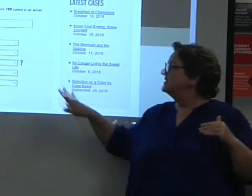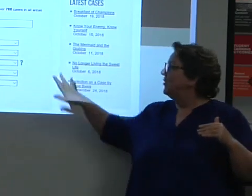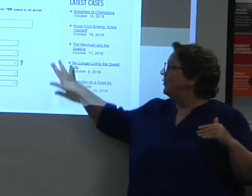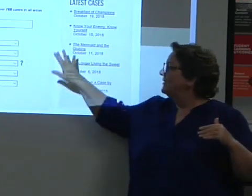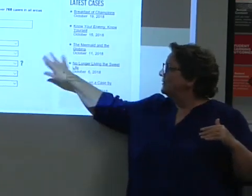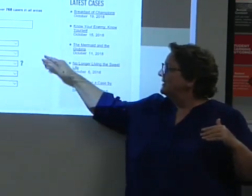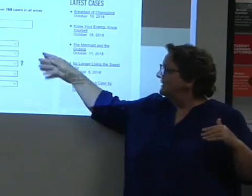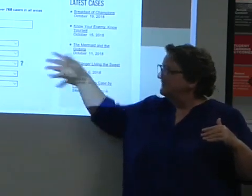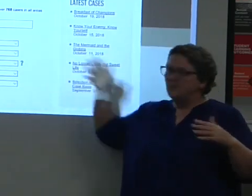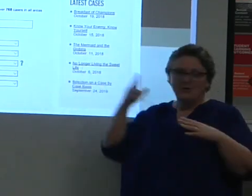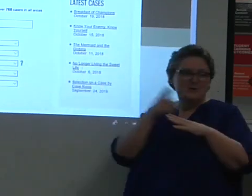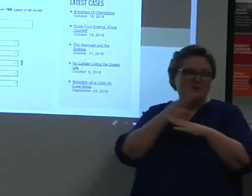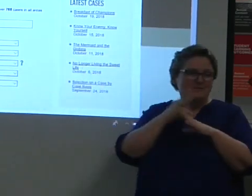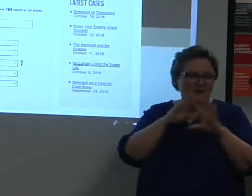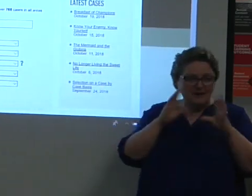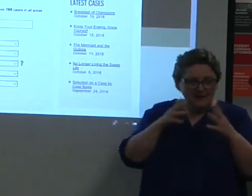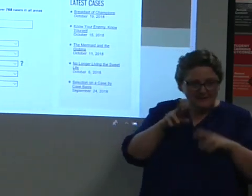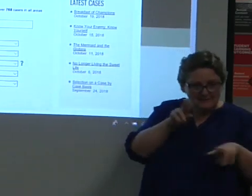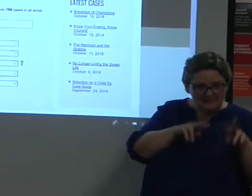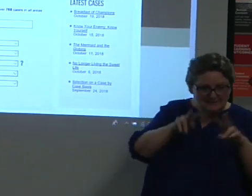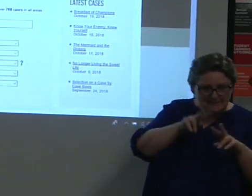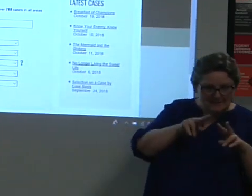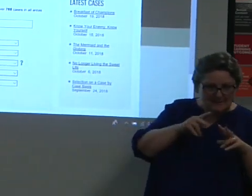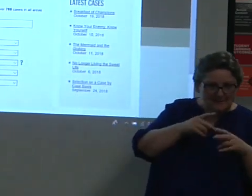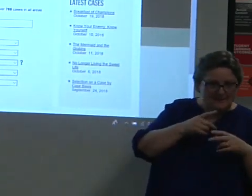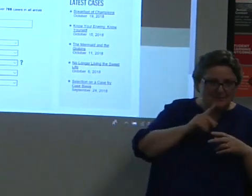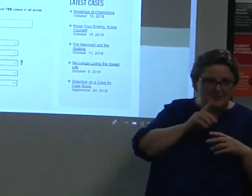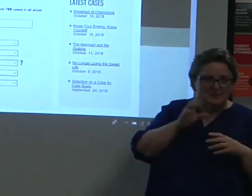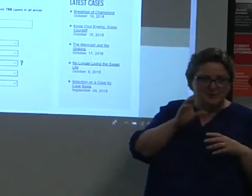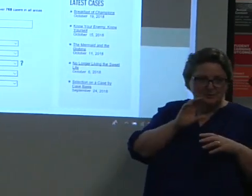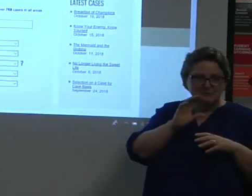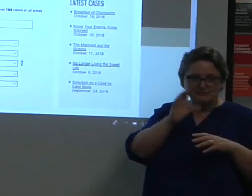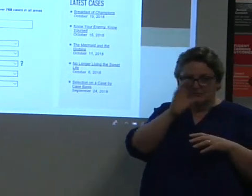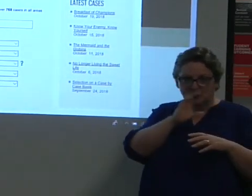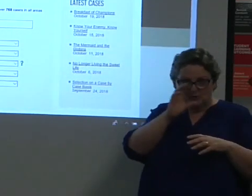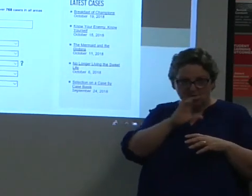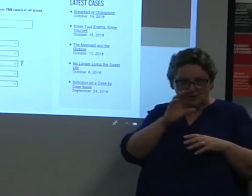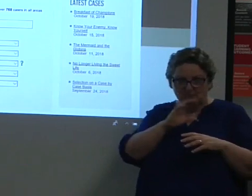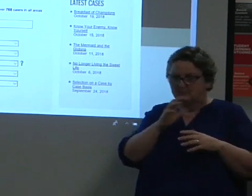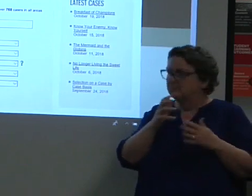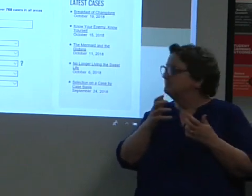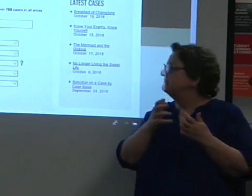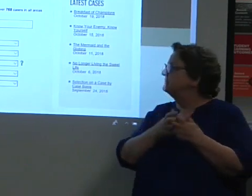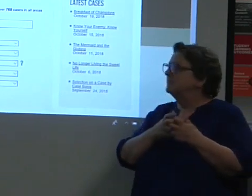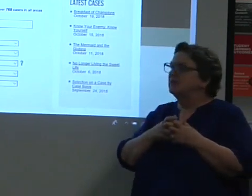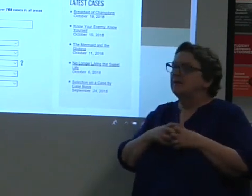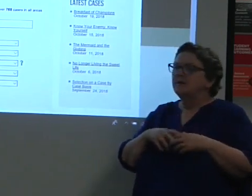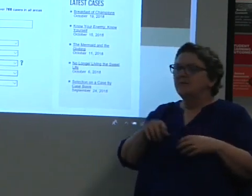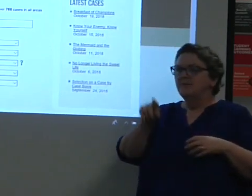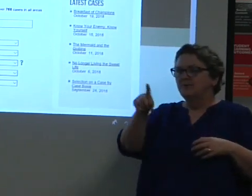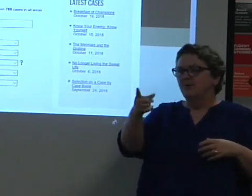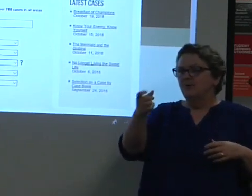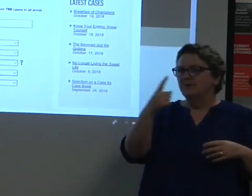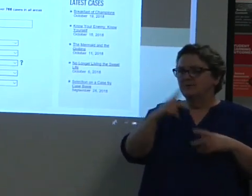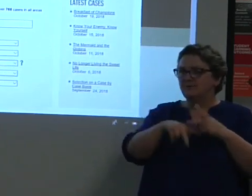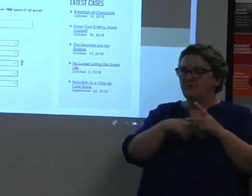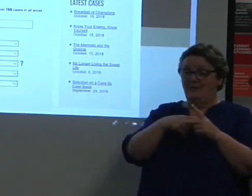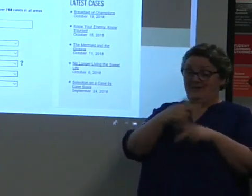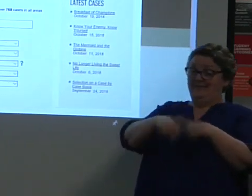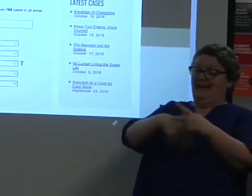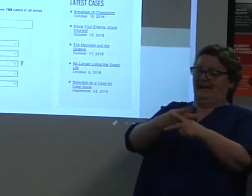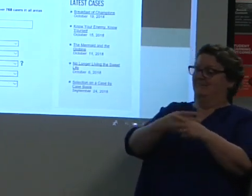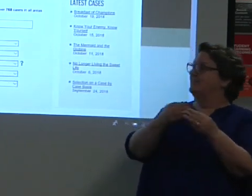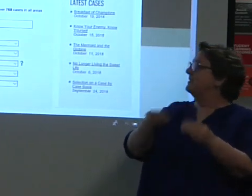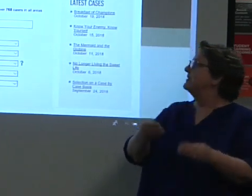about if you want to use them for class is to make sure you're using these searching settings. But Owen's question was about this type